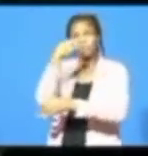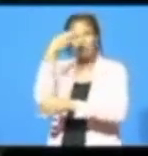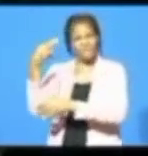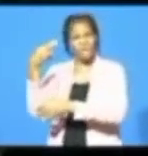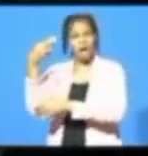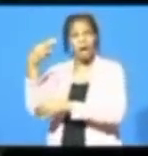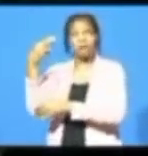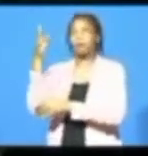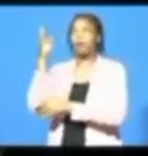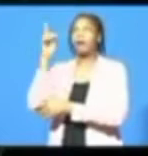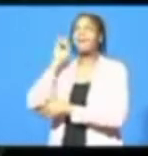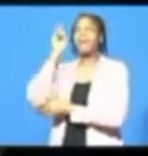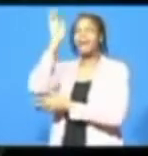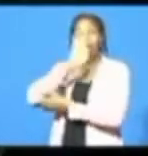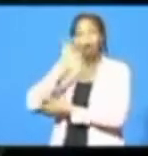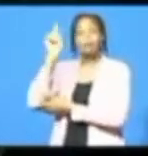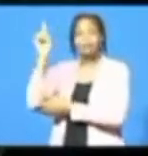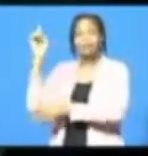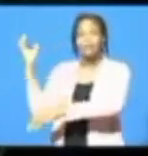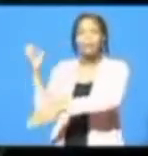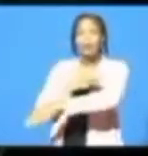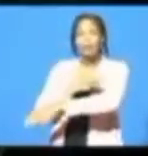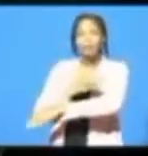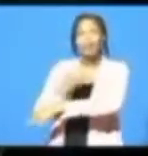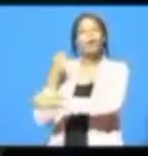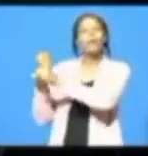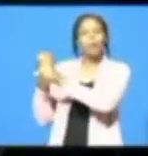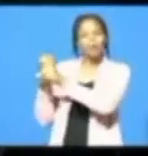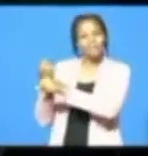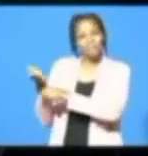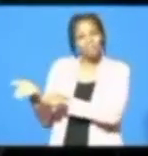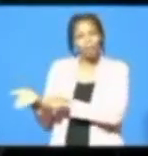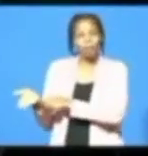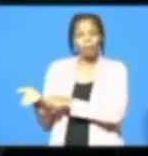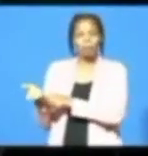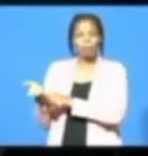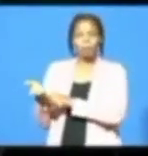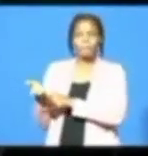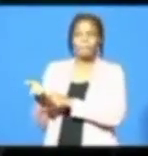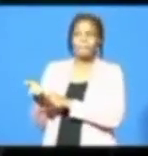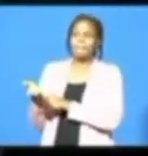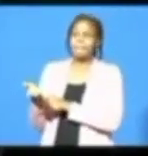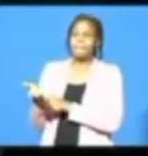It was God's power at work.